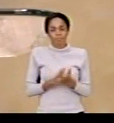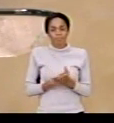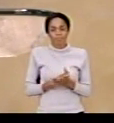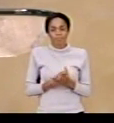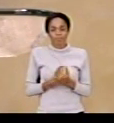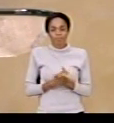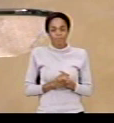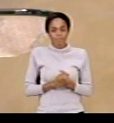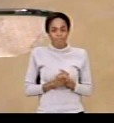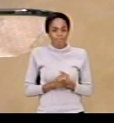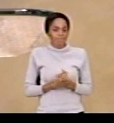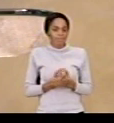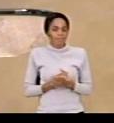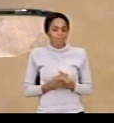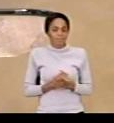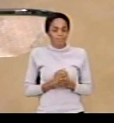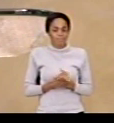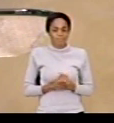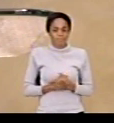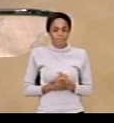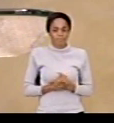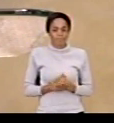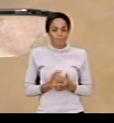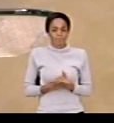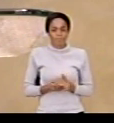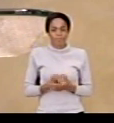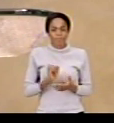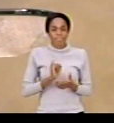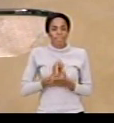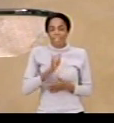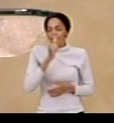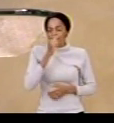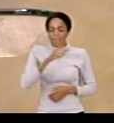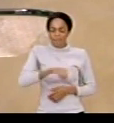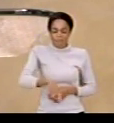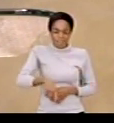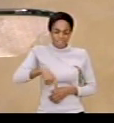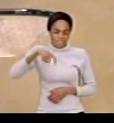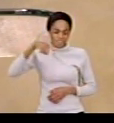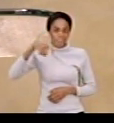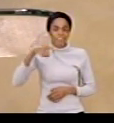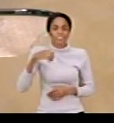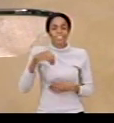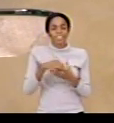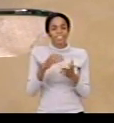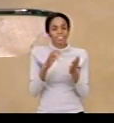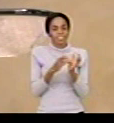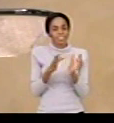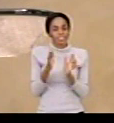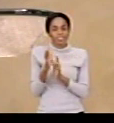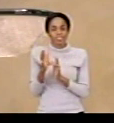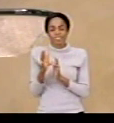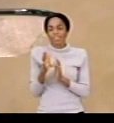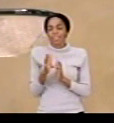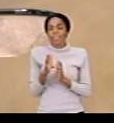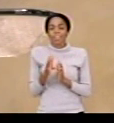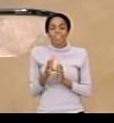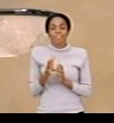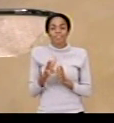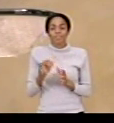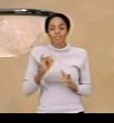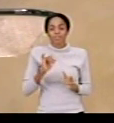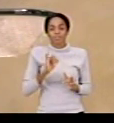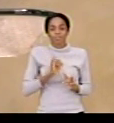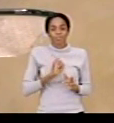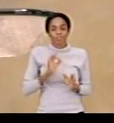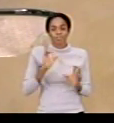in Jesus, the storms of life are braved. I've anchored in Jesus, I